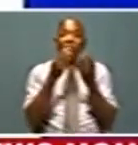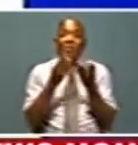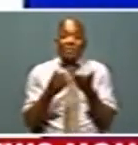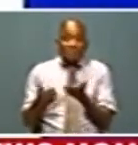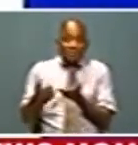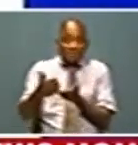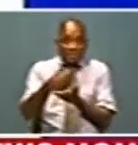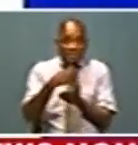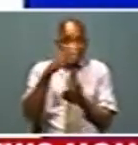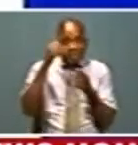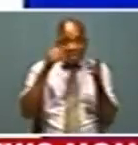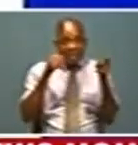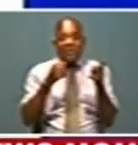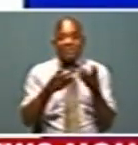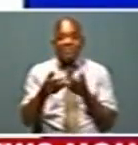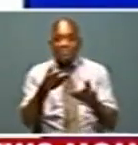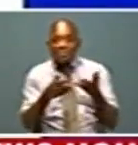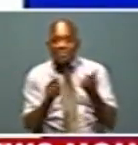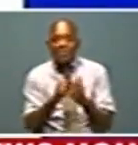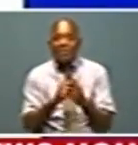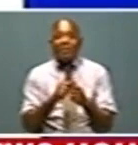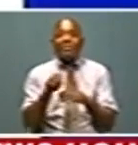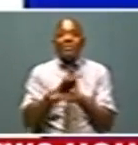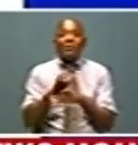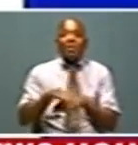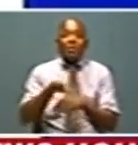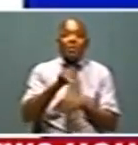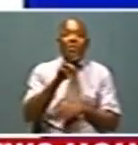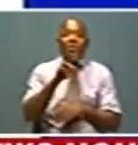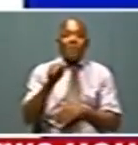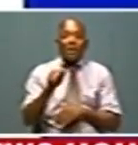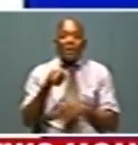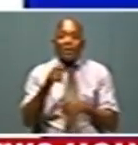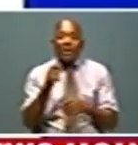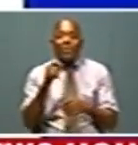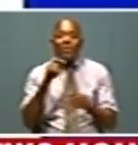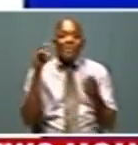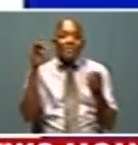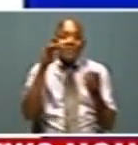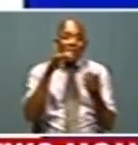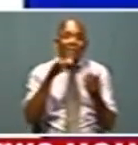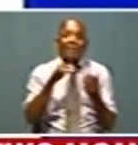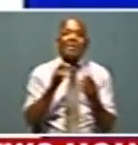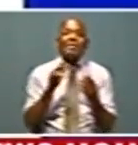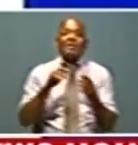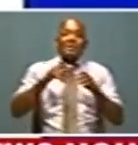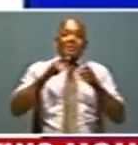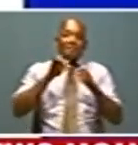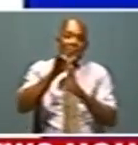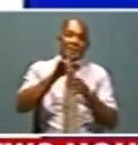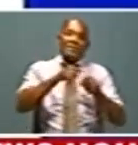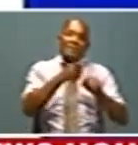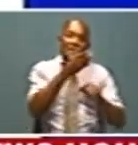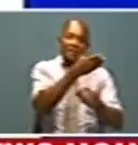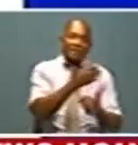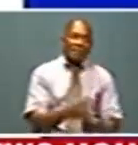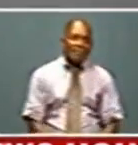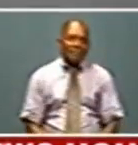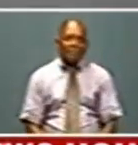Sualah Abdul-Wahab has interacted with the business community in Wa on their expectations for commercial activity in the region.